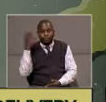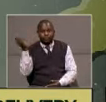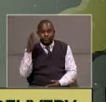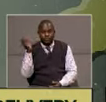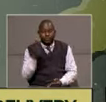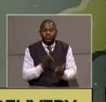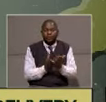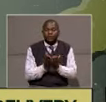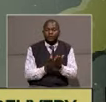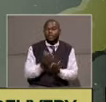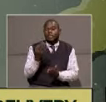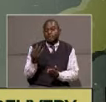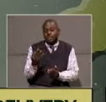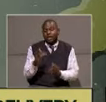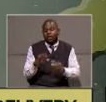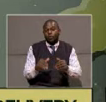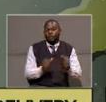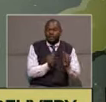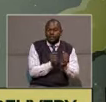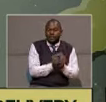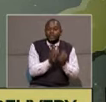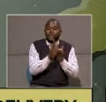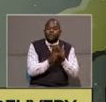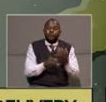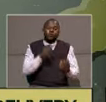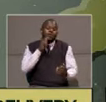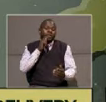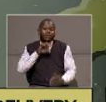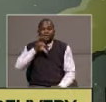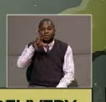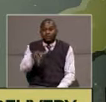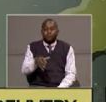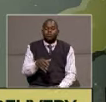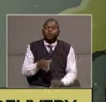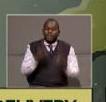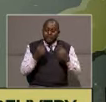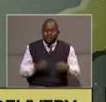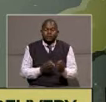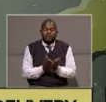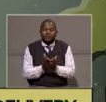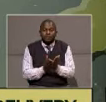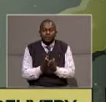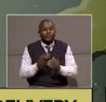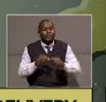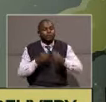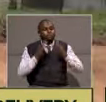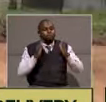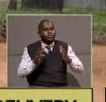serve 3 out of 10 districts of Teso sub-region, delivering health services remains a challenge.